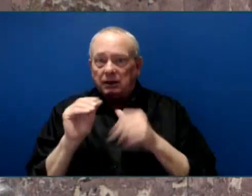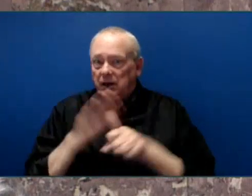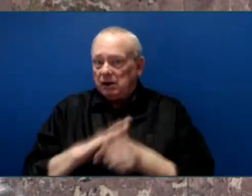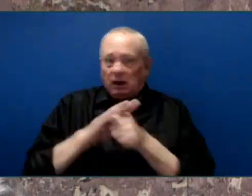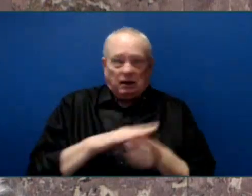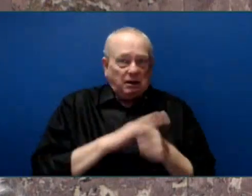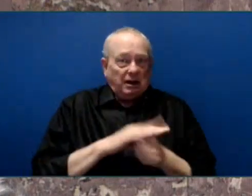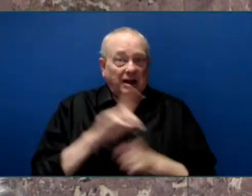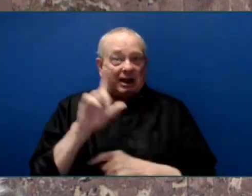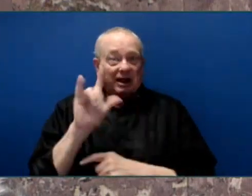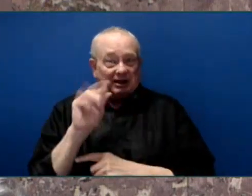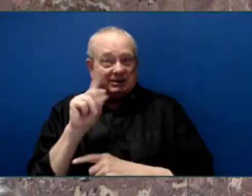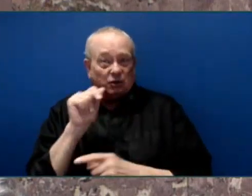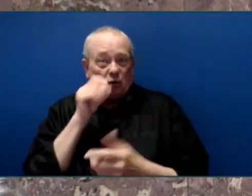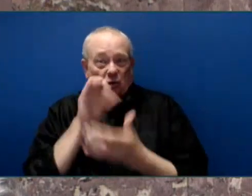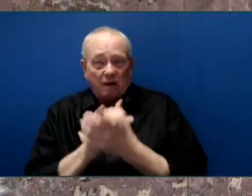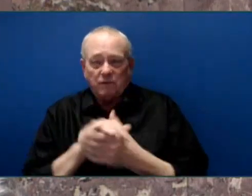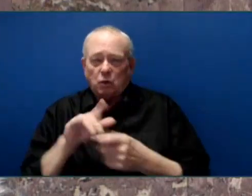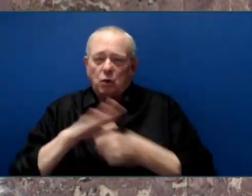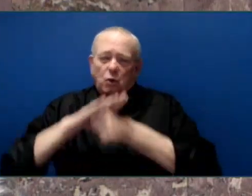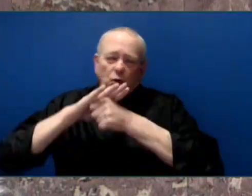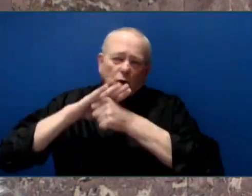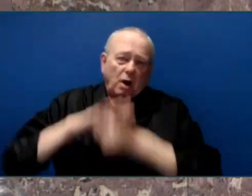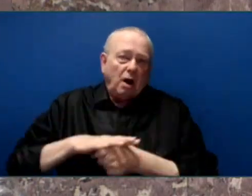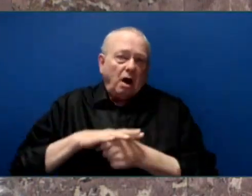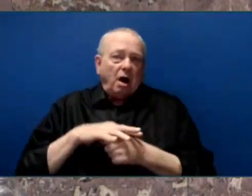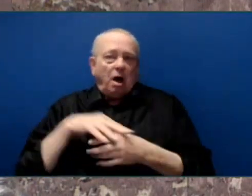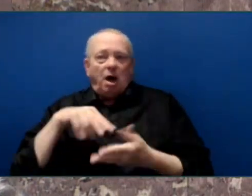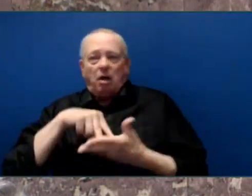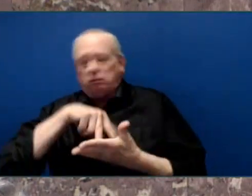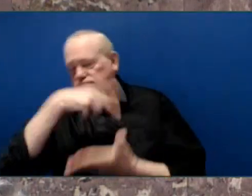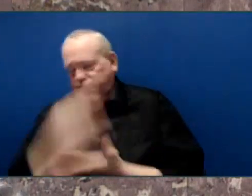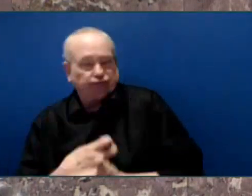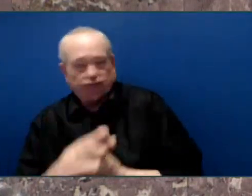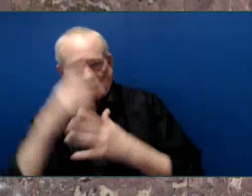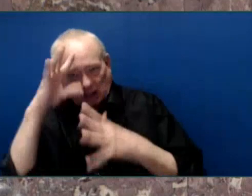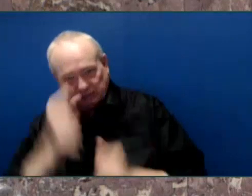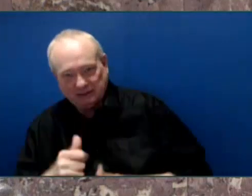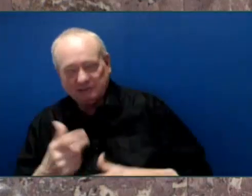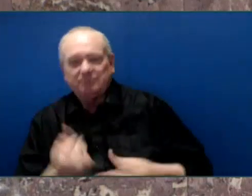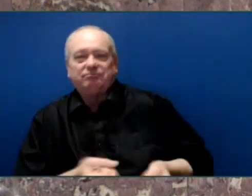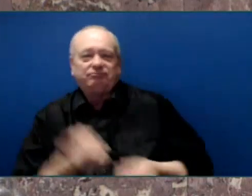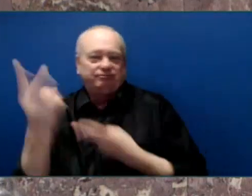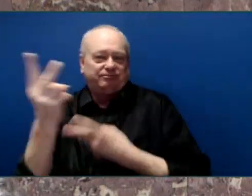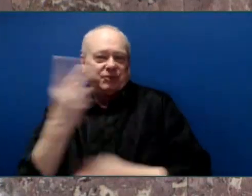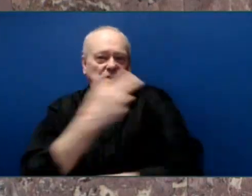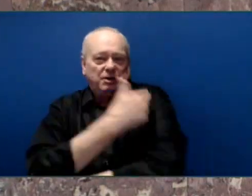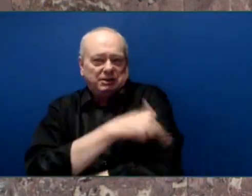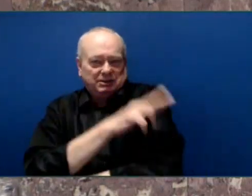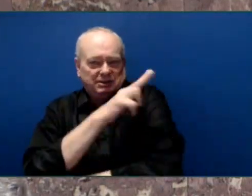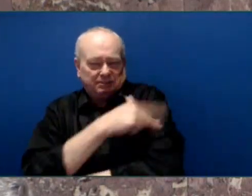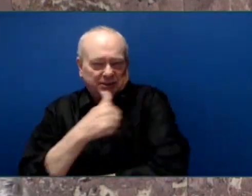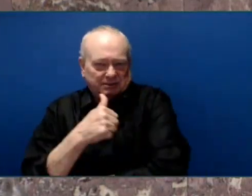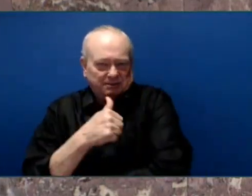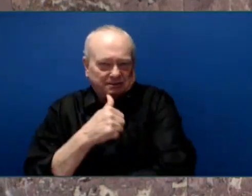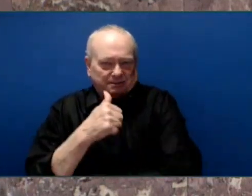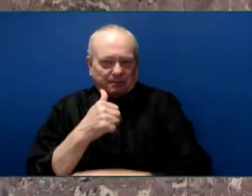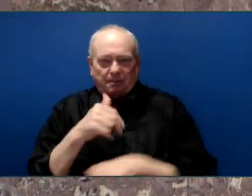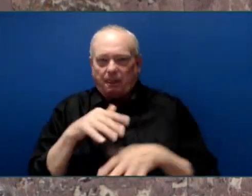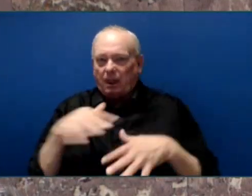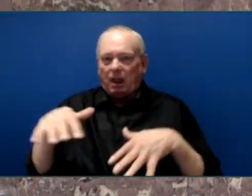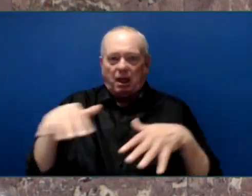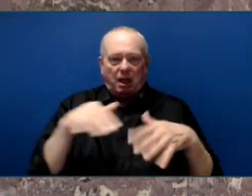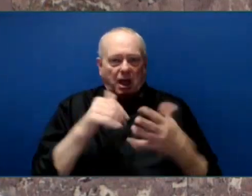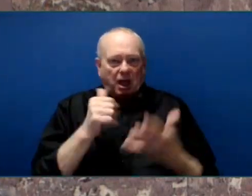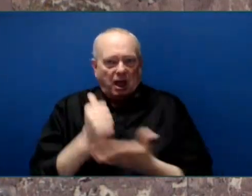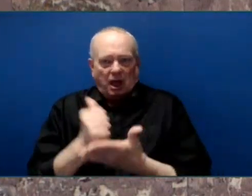was subsequently rushed to the hospital. Now, people need immediate assistance, and they're simply not getting it from the